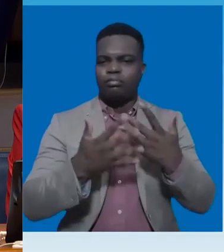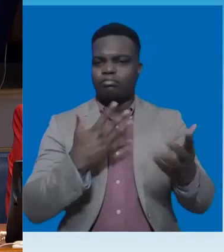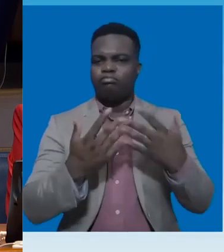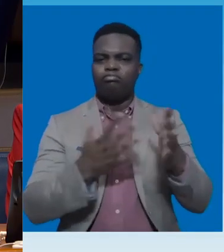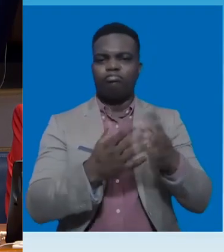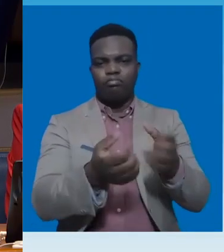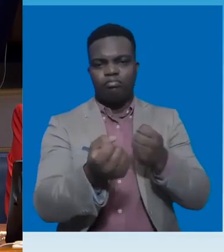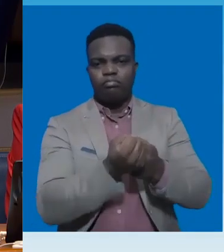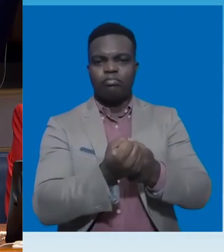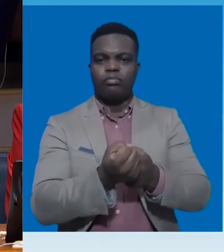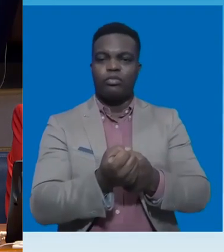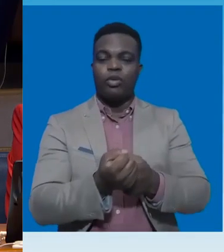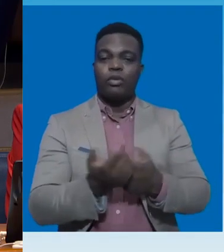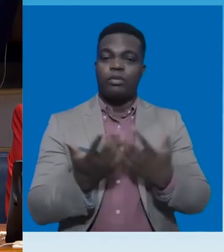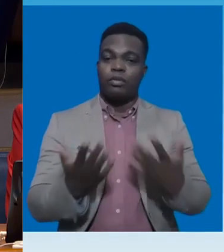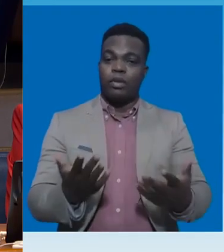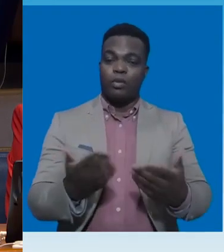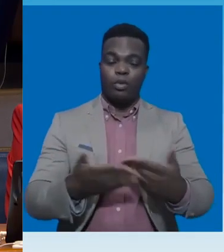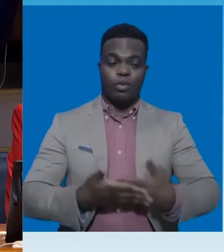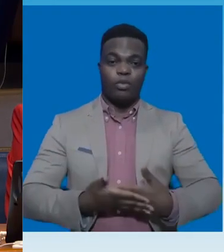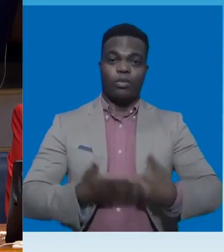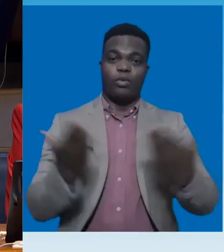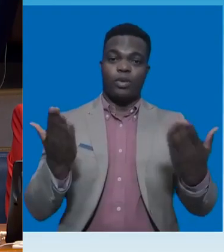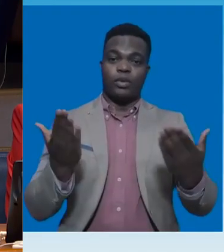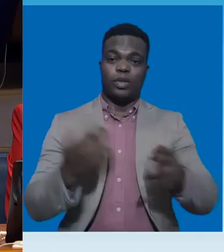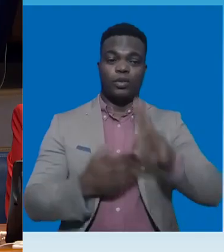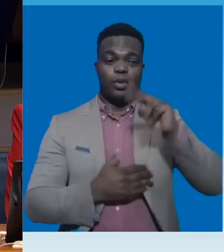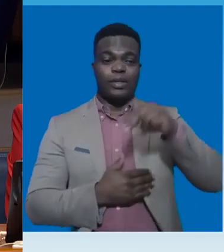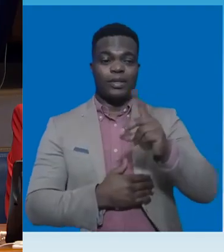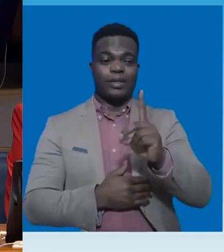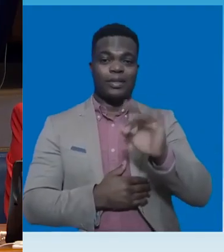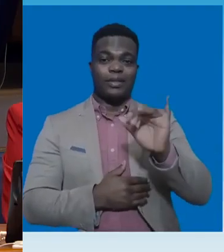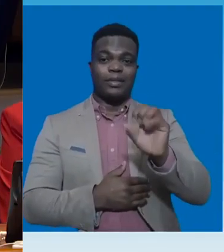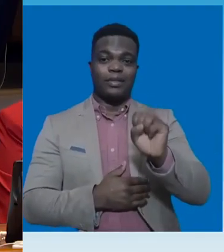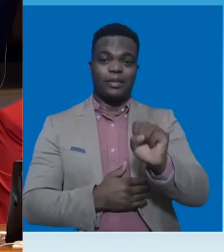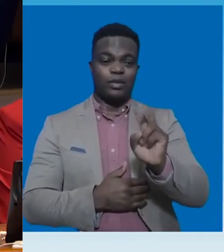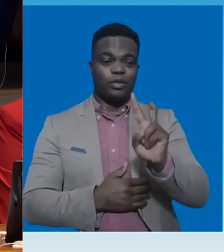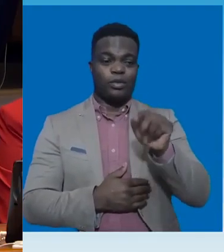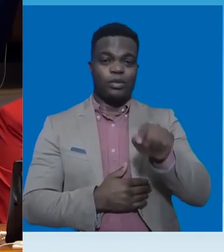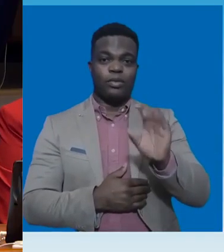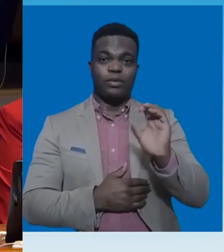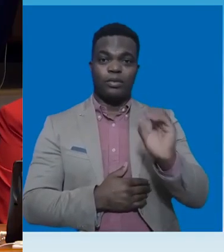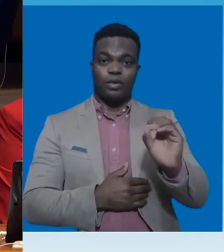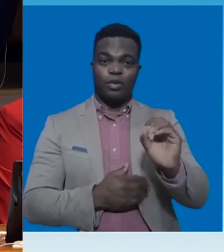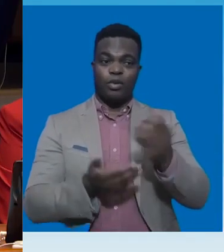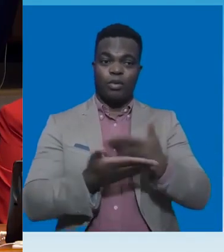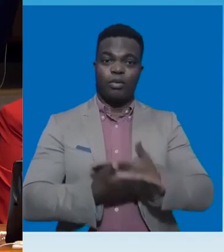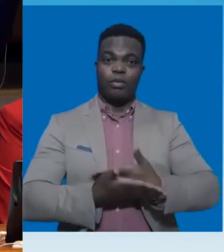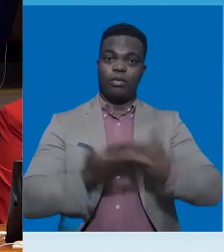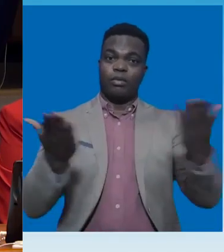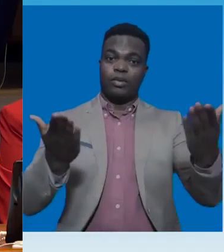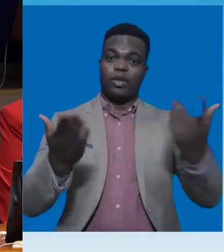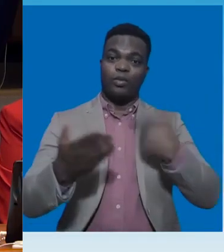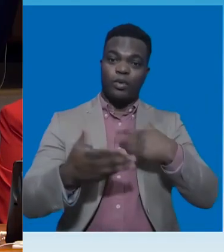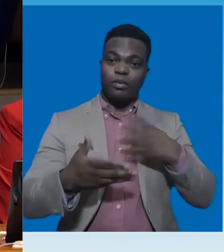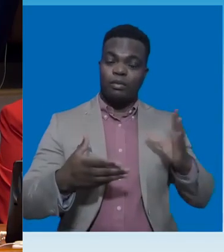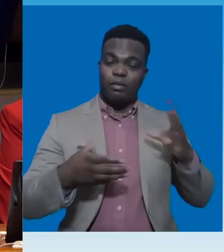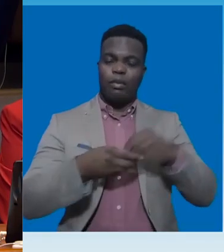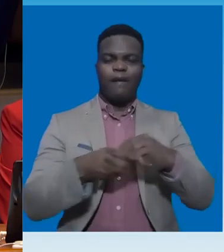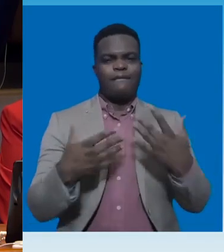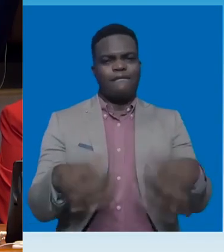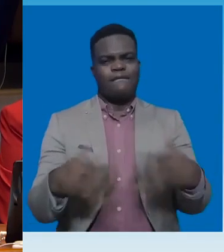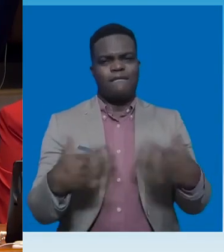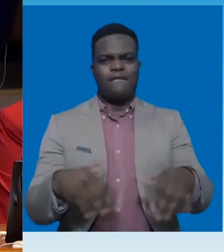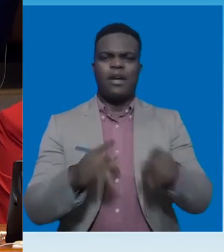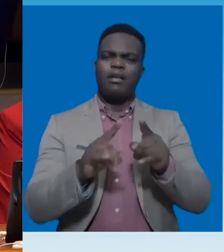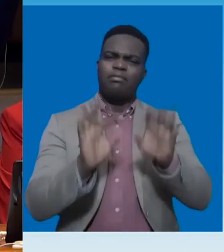Disability Inclusion Strategy 2.0, an important framework for responding to current and emerging global challenges